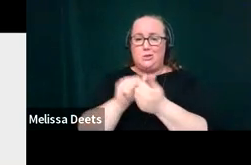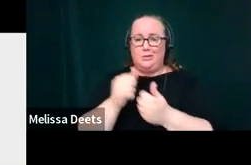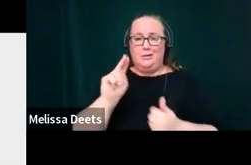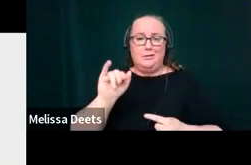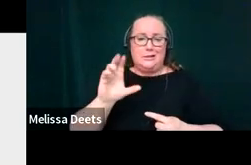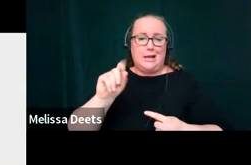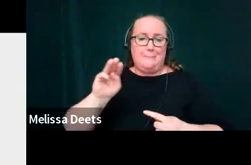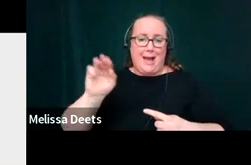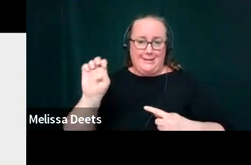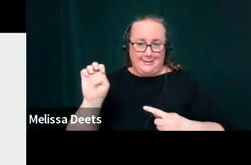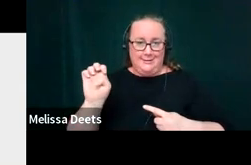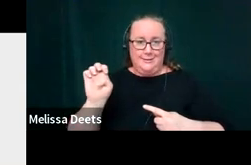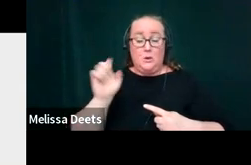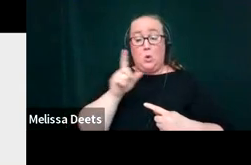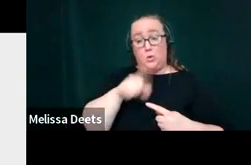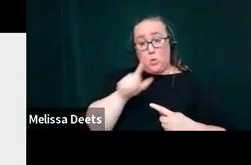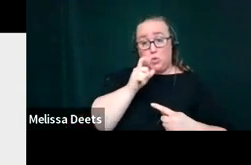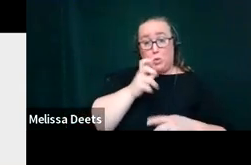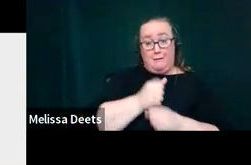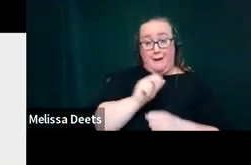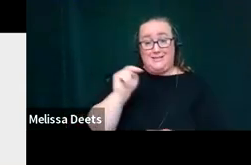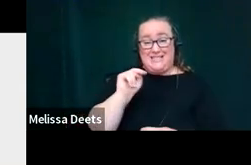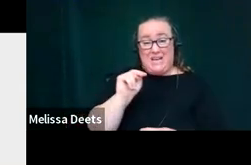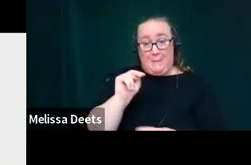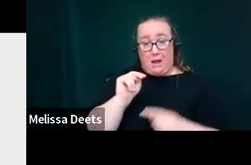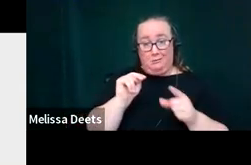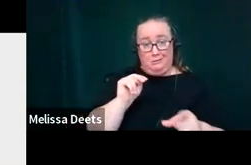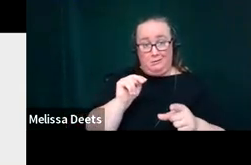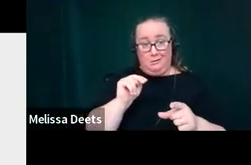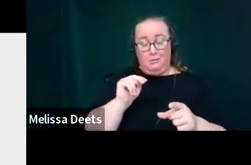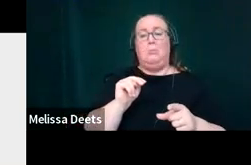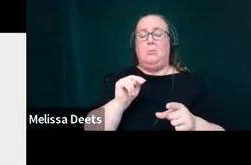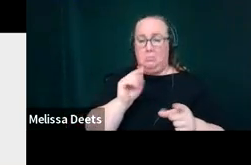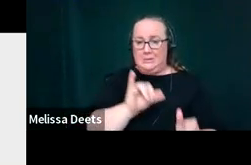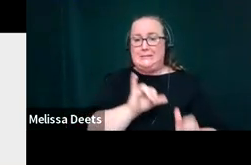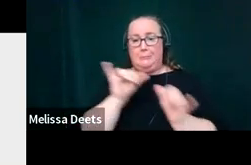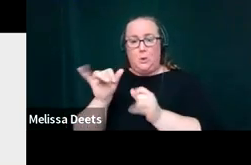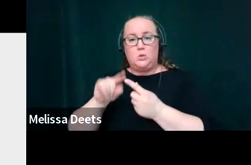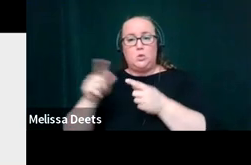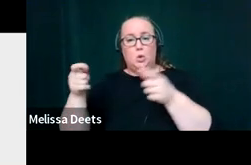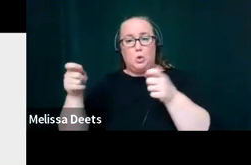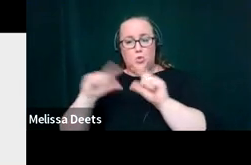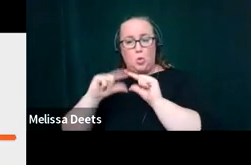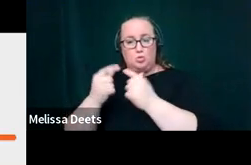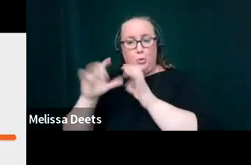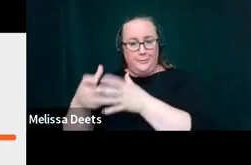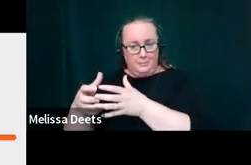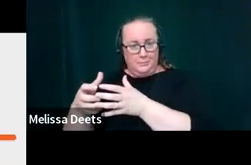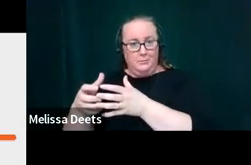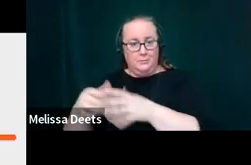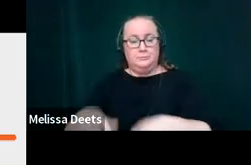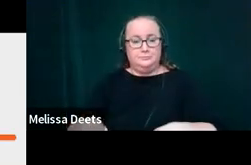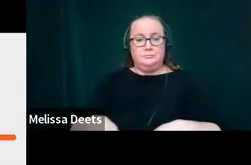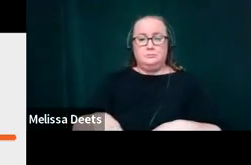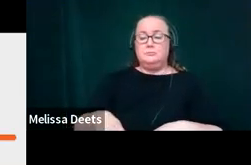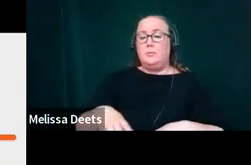the eyes that received nicotinamide were remarkably similar to the control group. And this